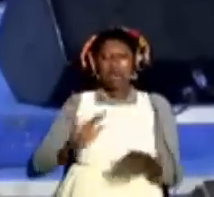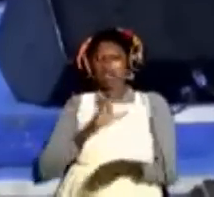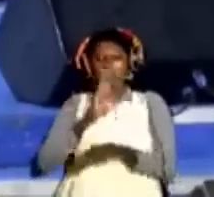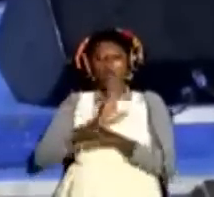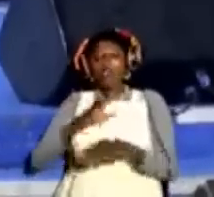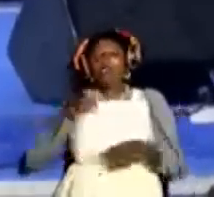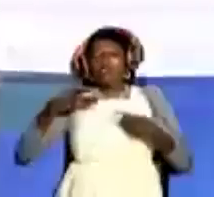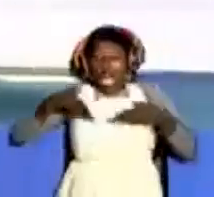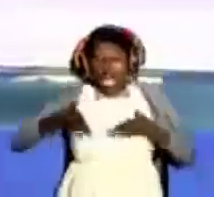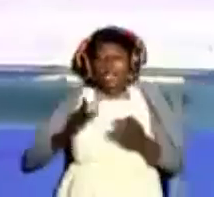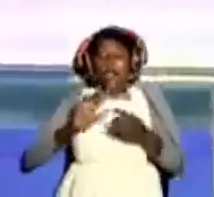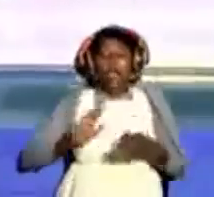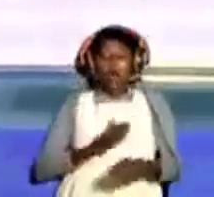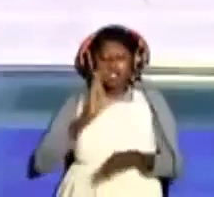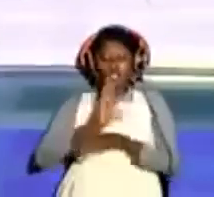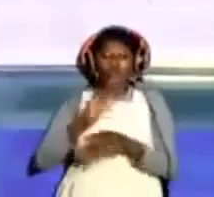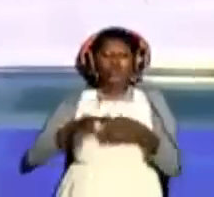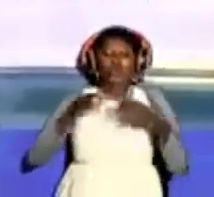move forward. Move where?